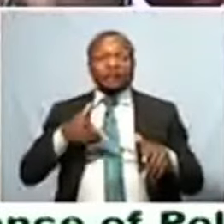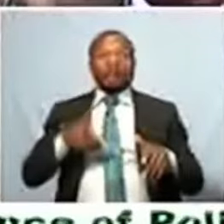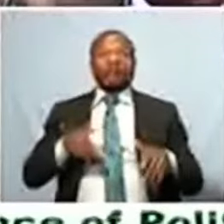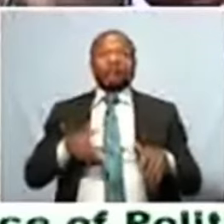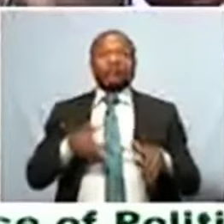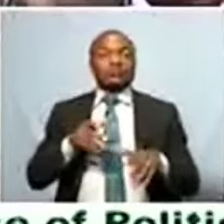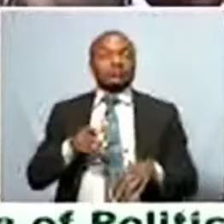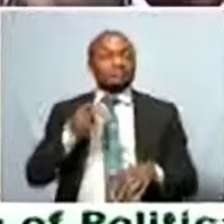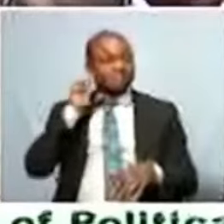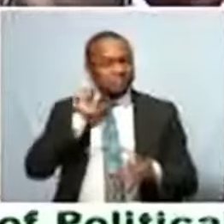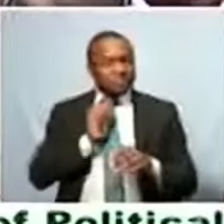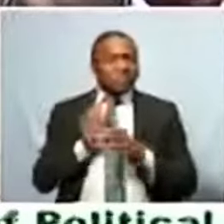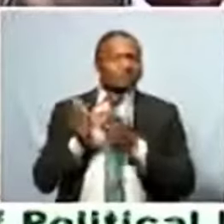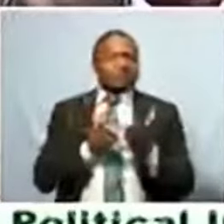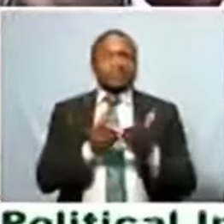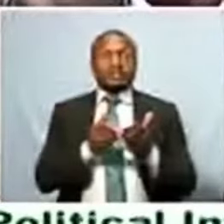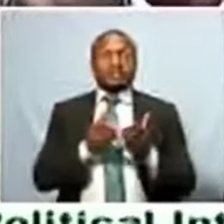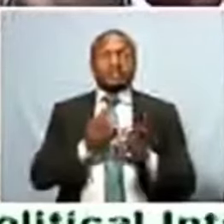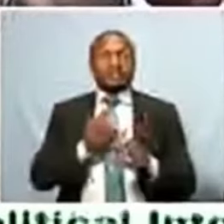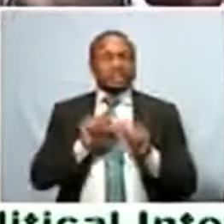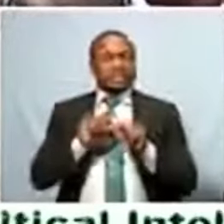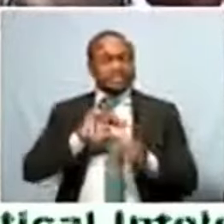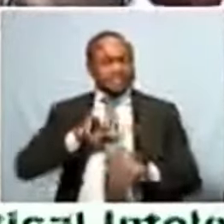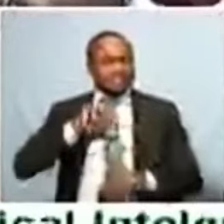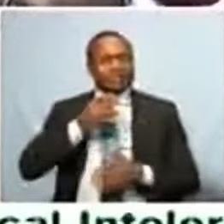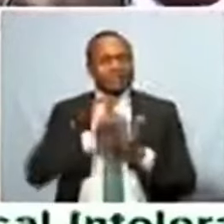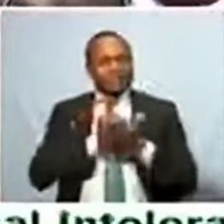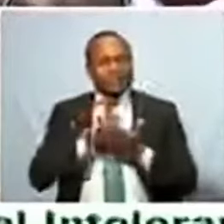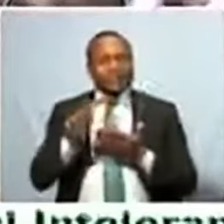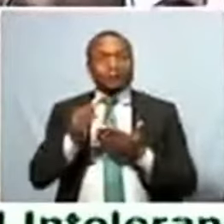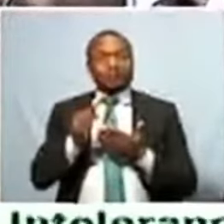brought is still being felt. We are failing